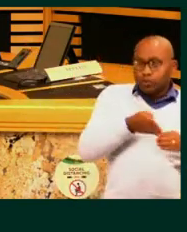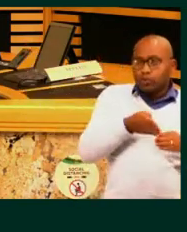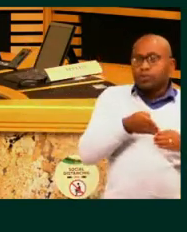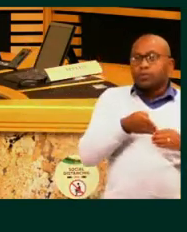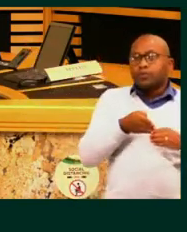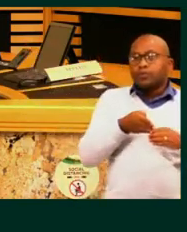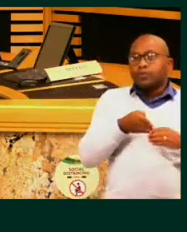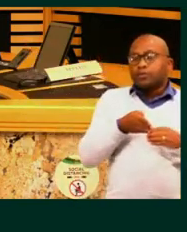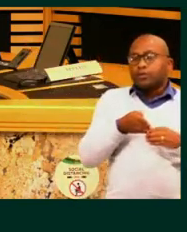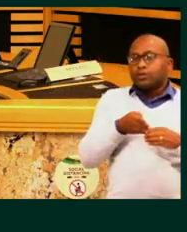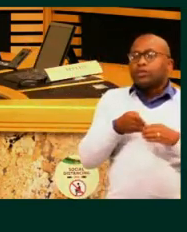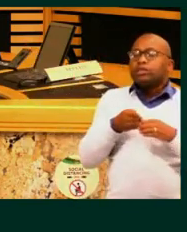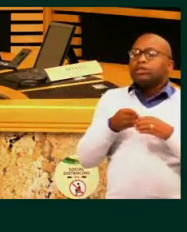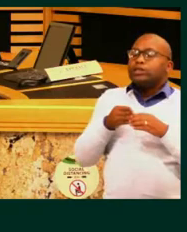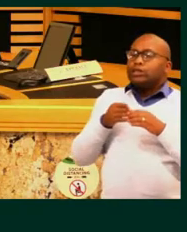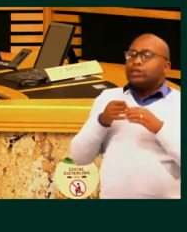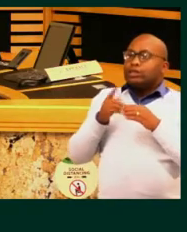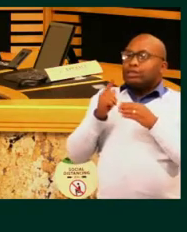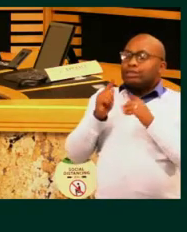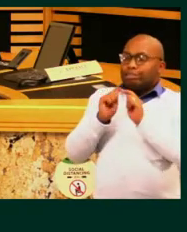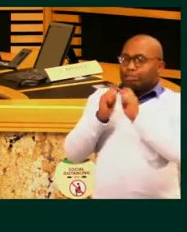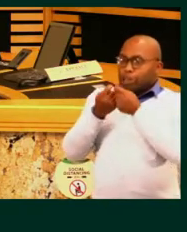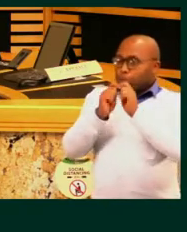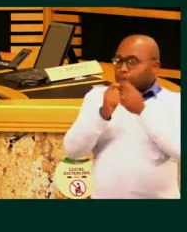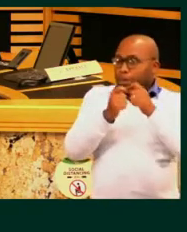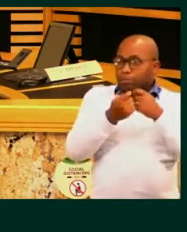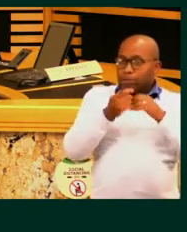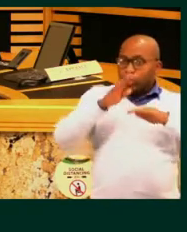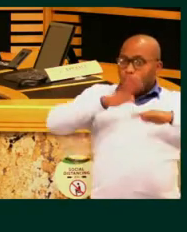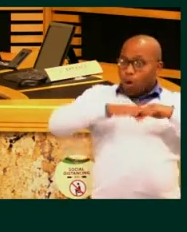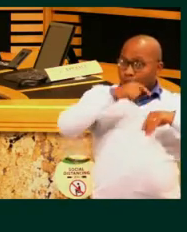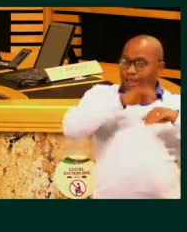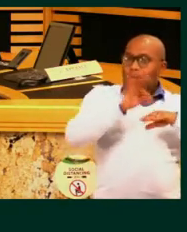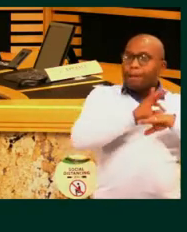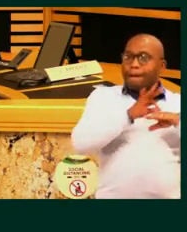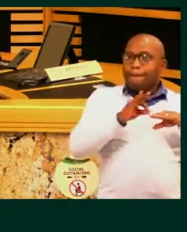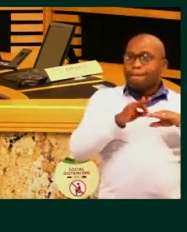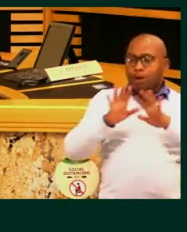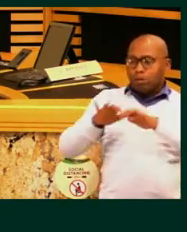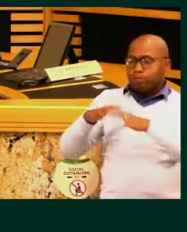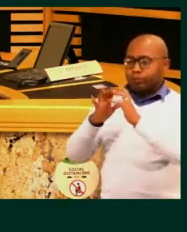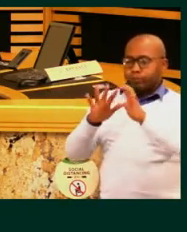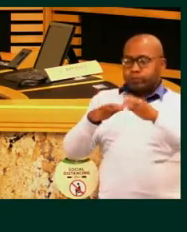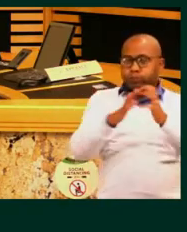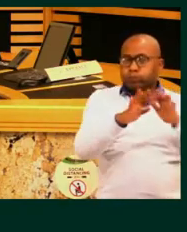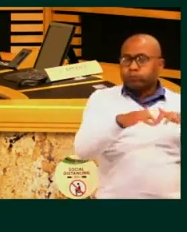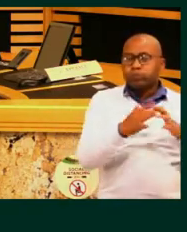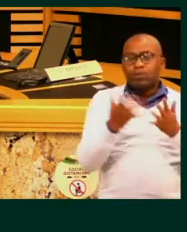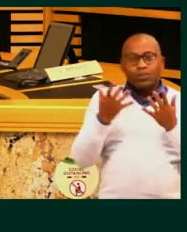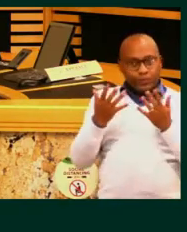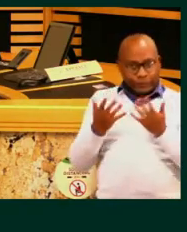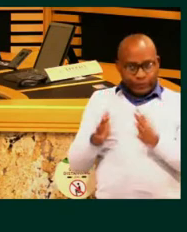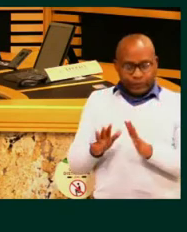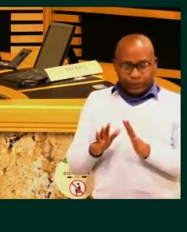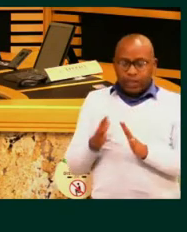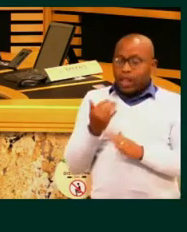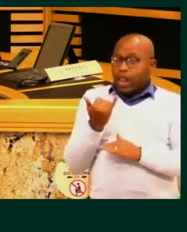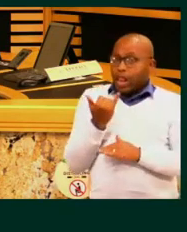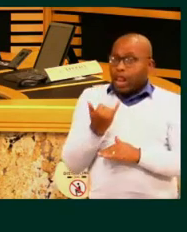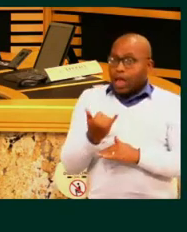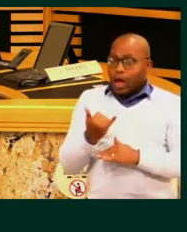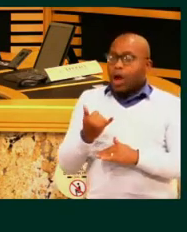teams have been established with um three local municipalities having established their local um